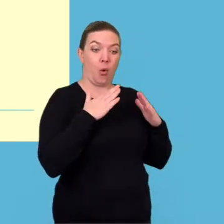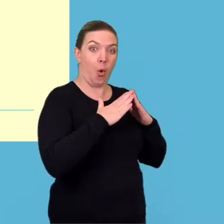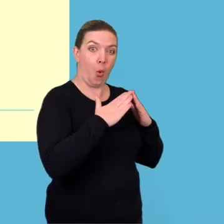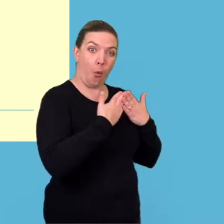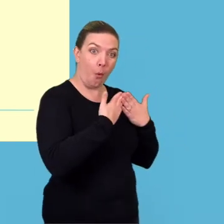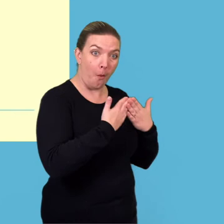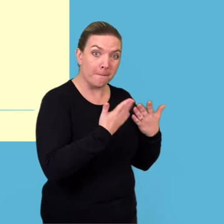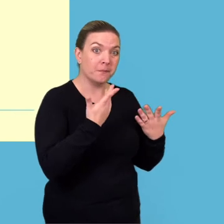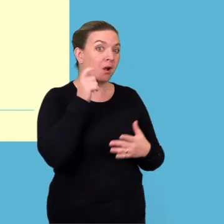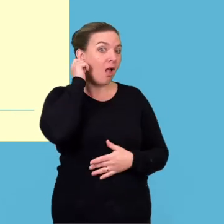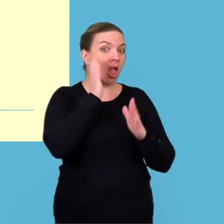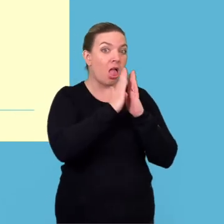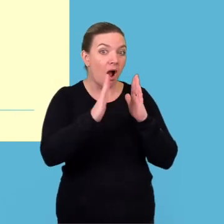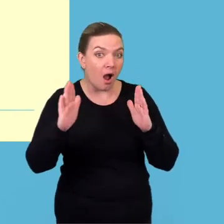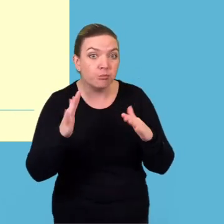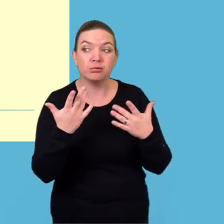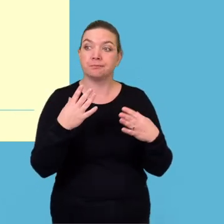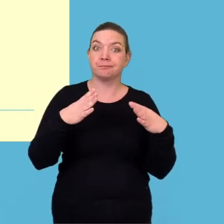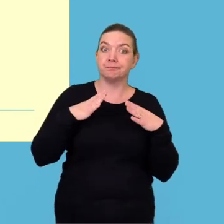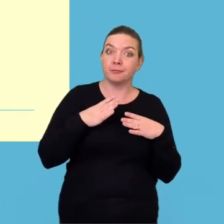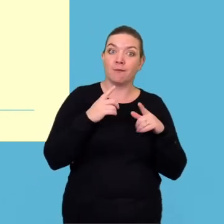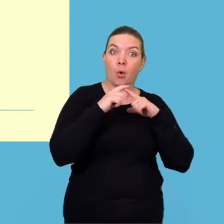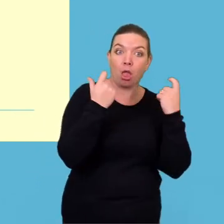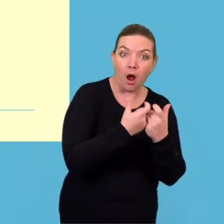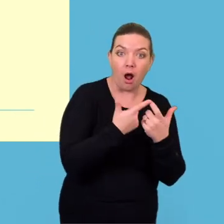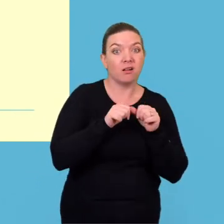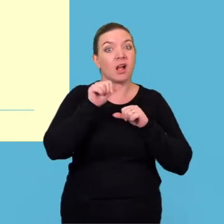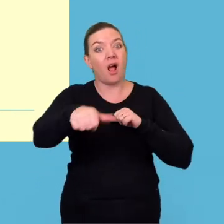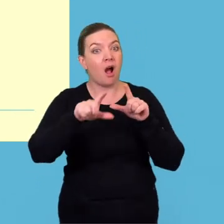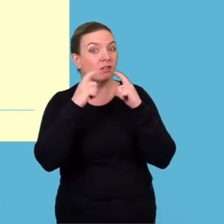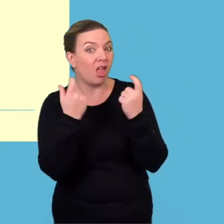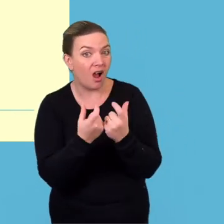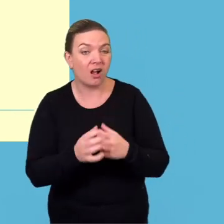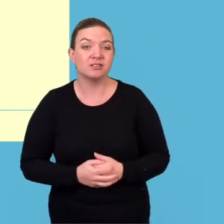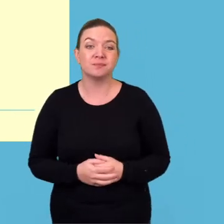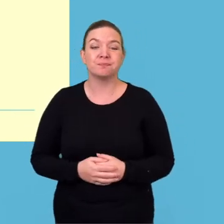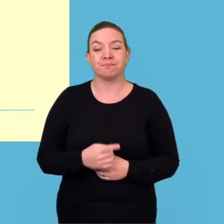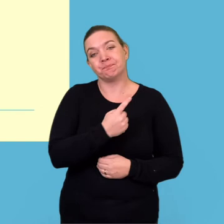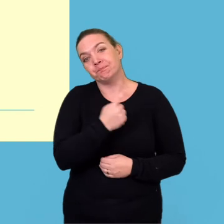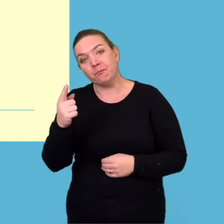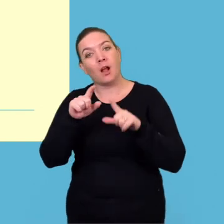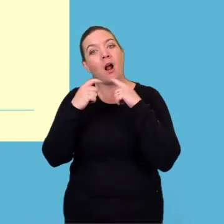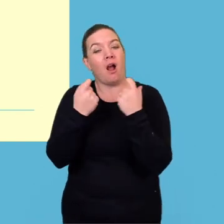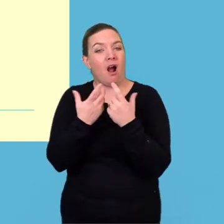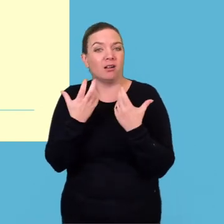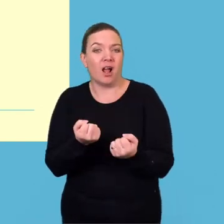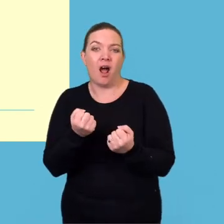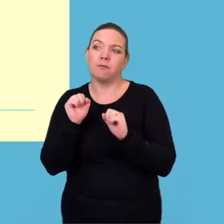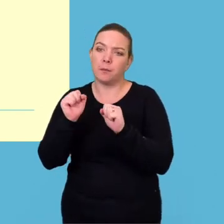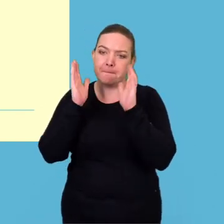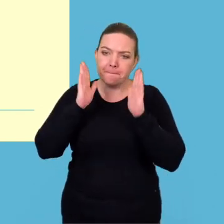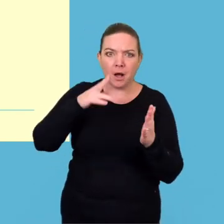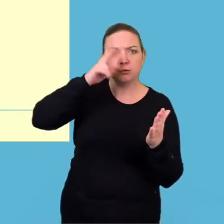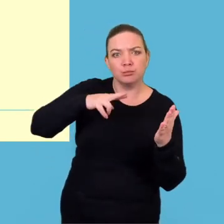at home, in the library, preparing for classes and following up afterwards. Each class will have required and additional reading, and